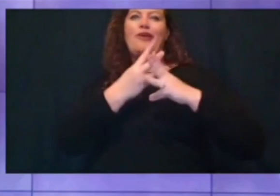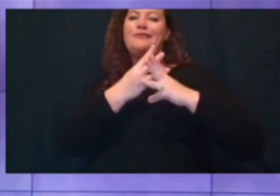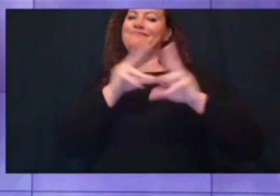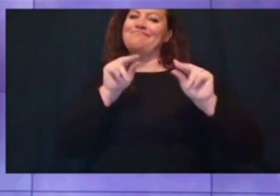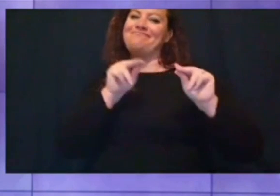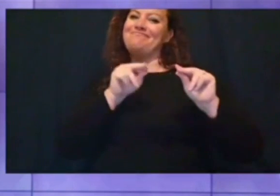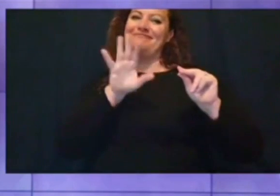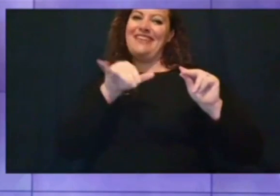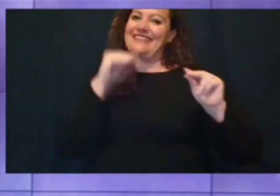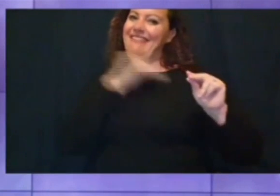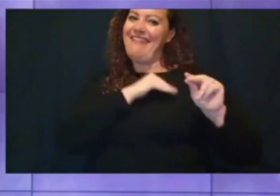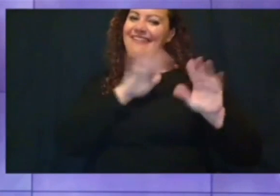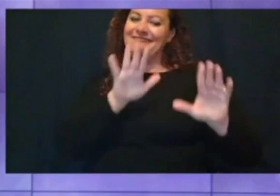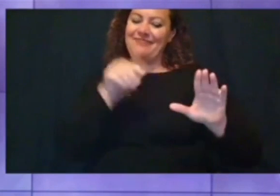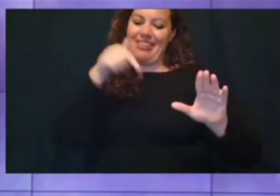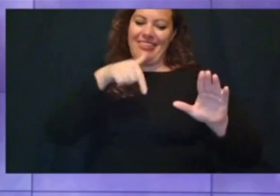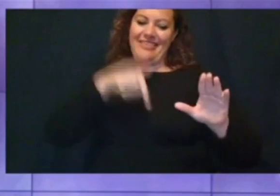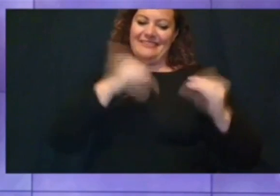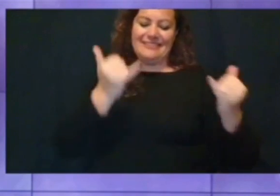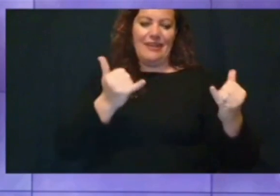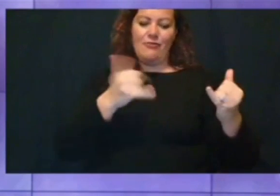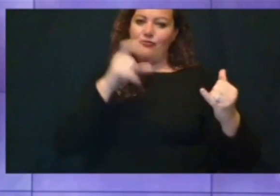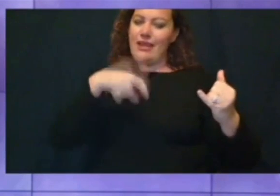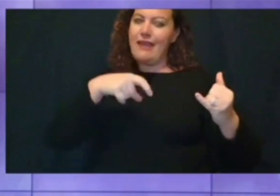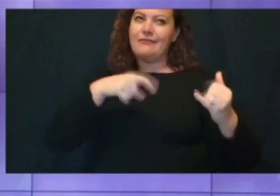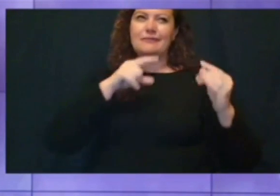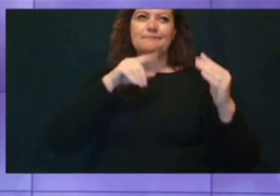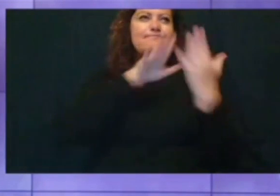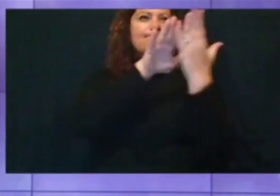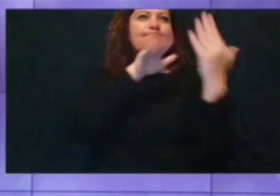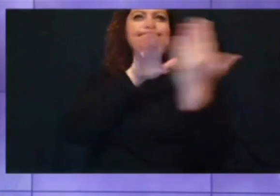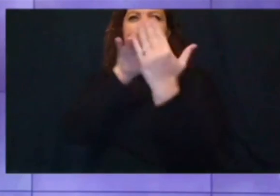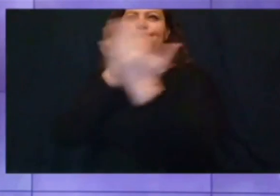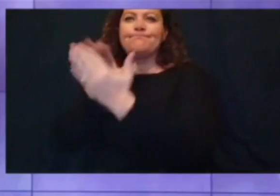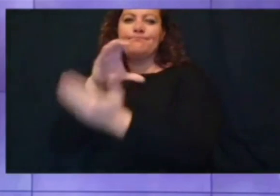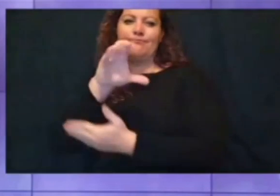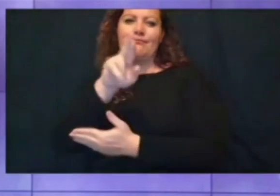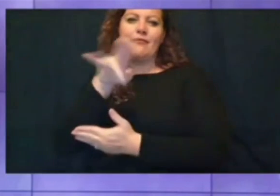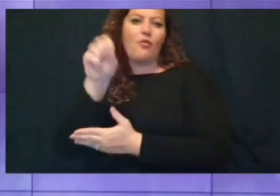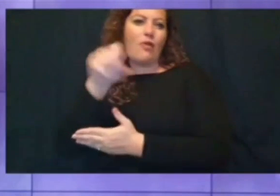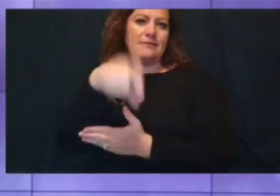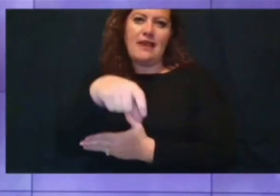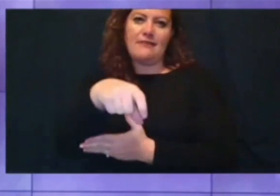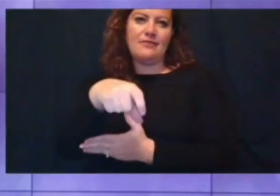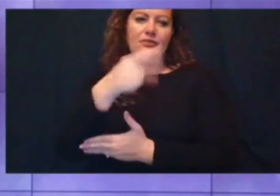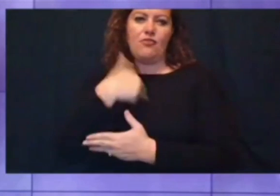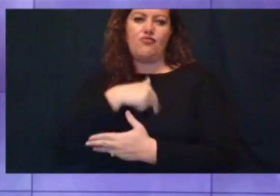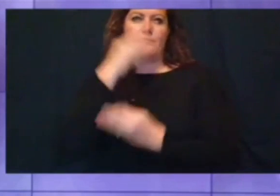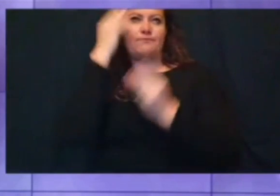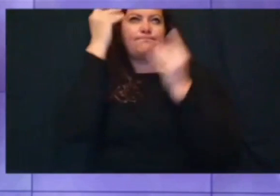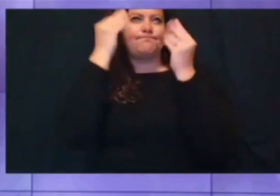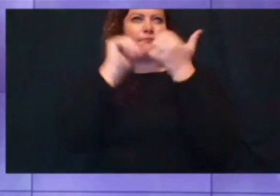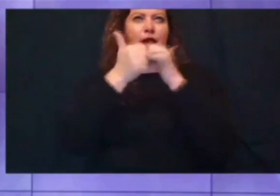So we're finding ways to combat some of these crimes, and I'm not going to get into some of